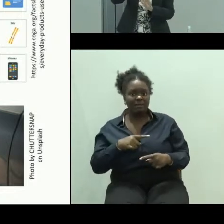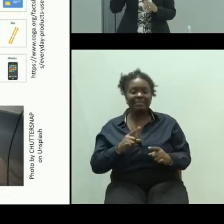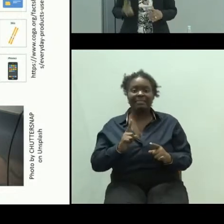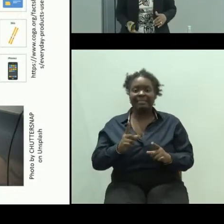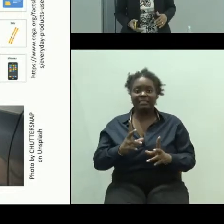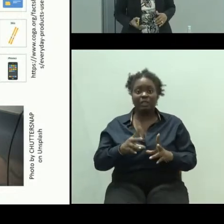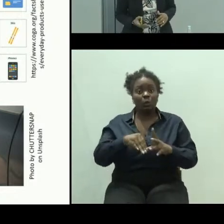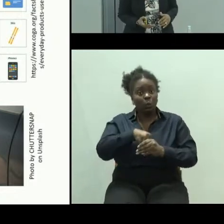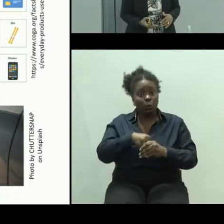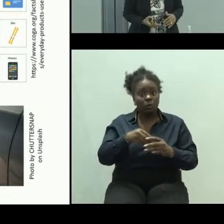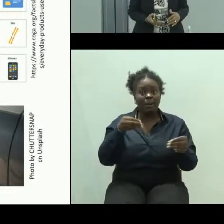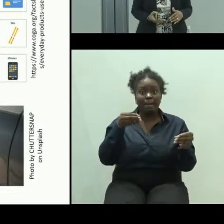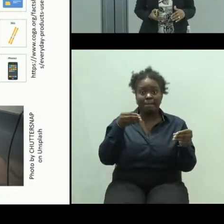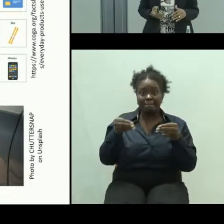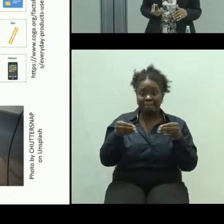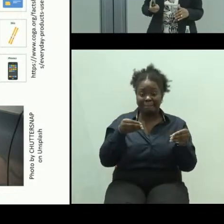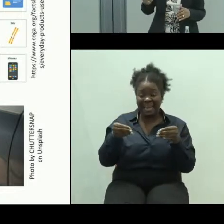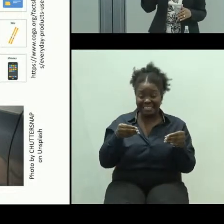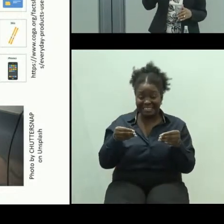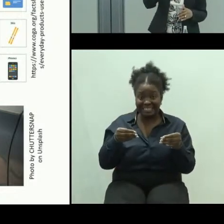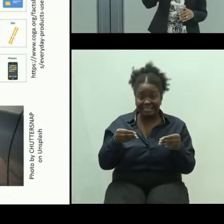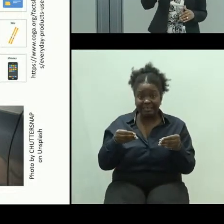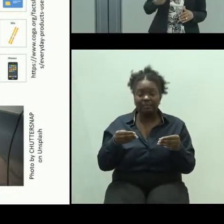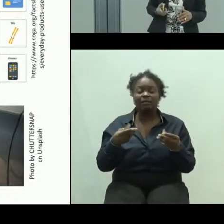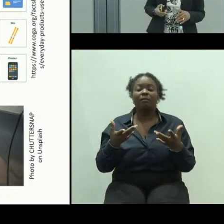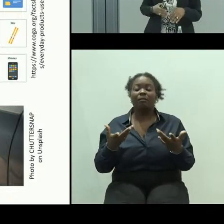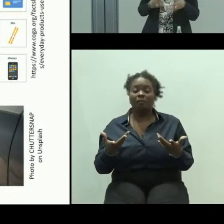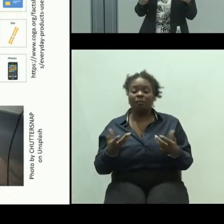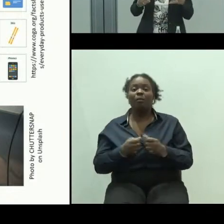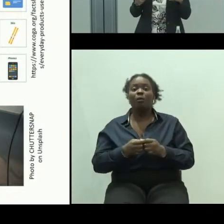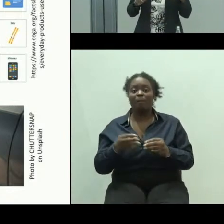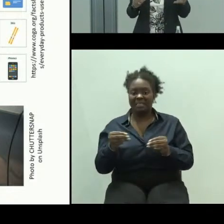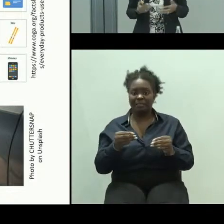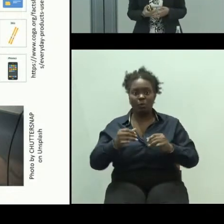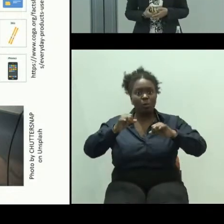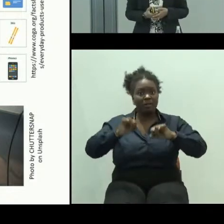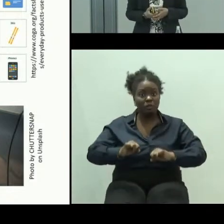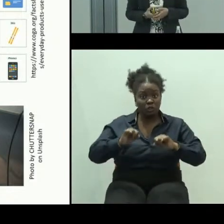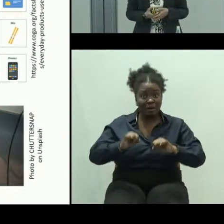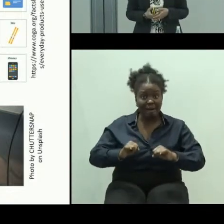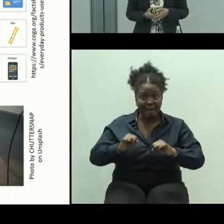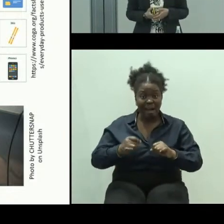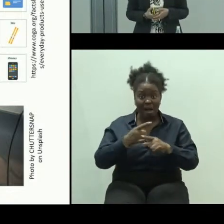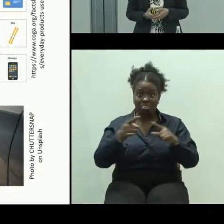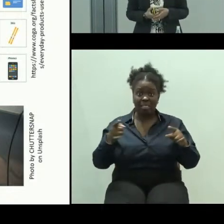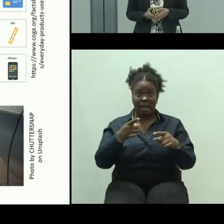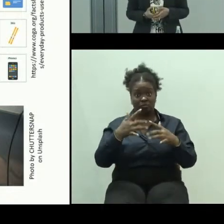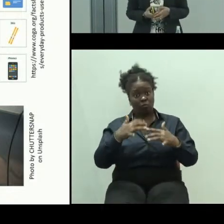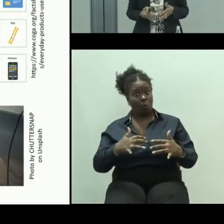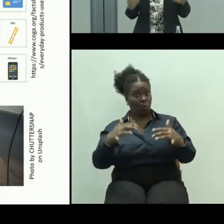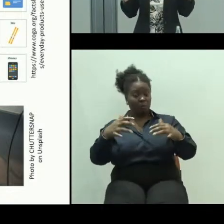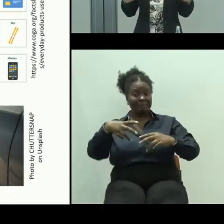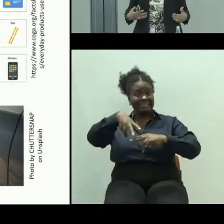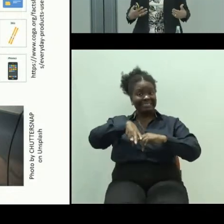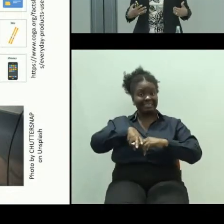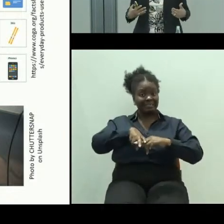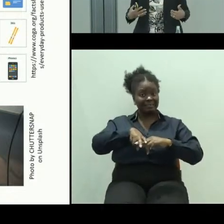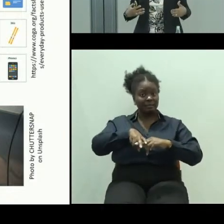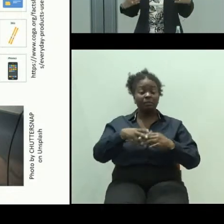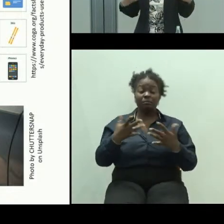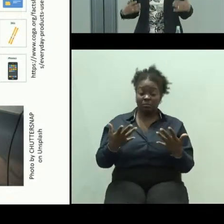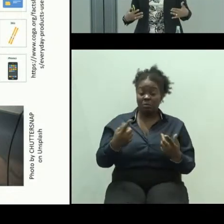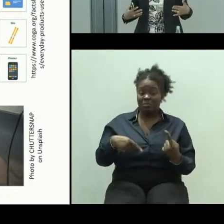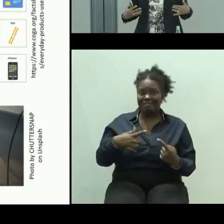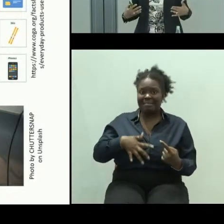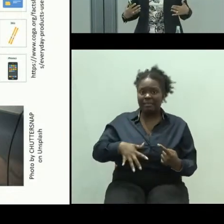the plastic in this clicker in my hand, the materials of the chair that cover the chairs that you're sitting in as well. So when we ask